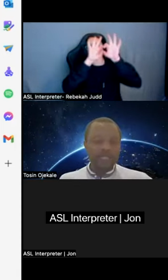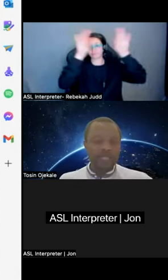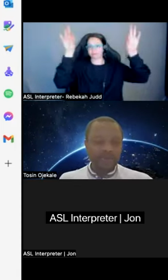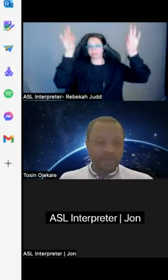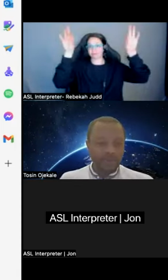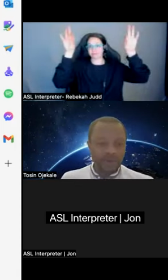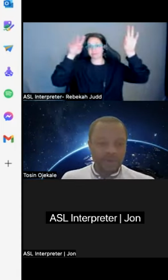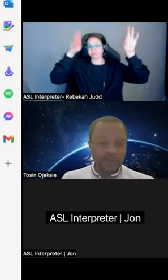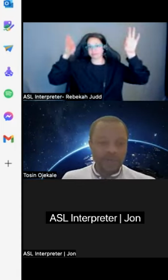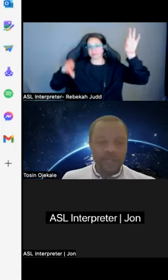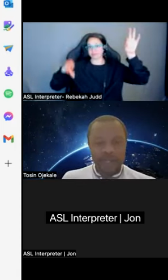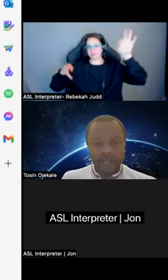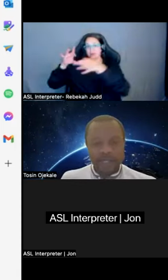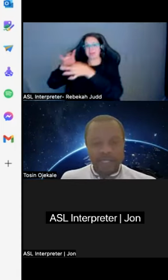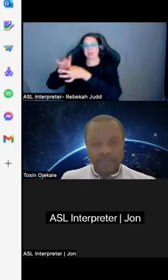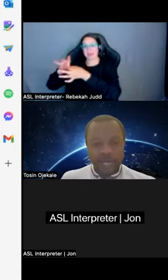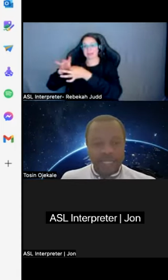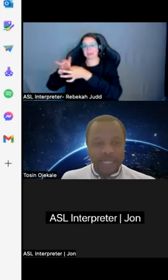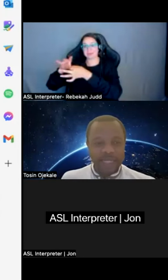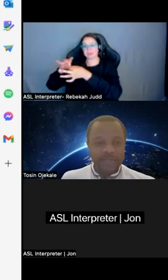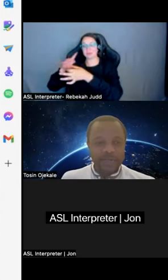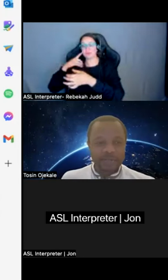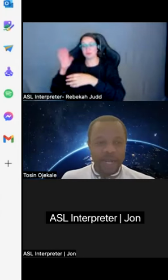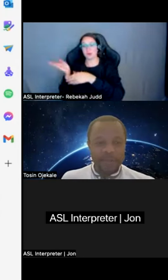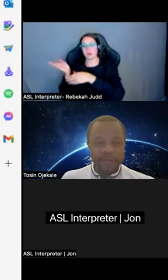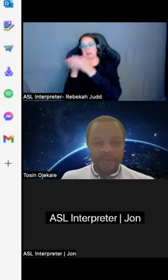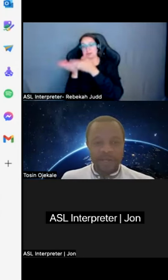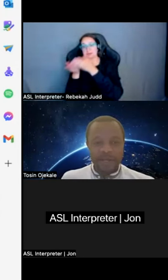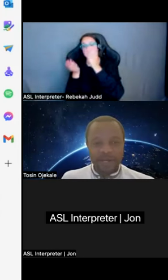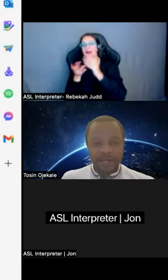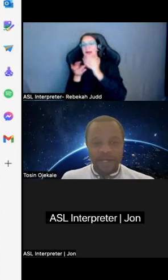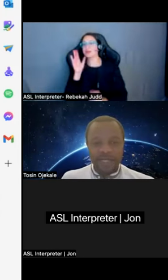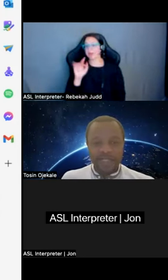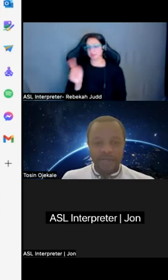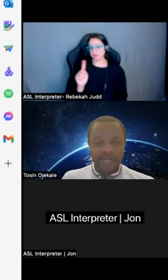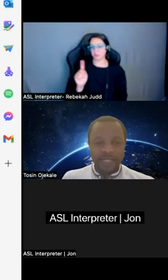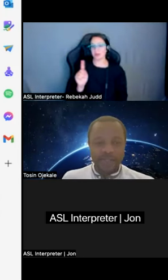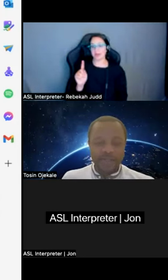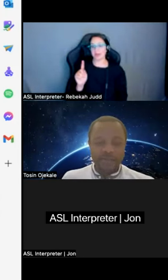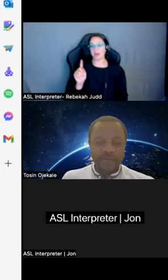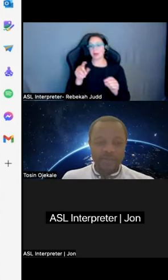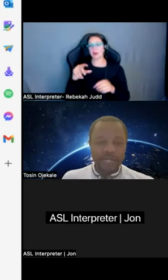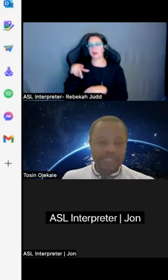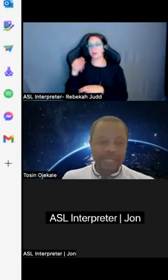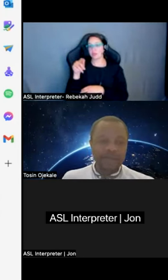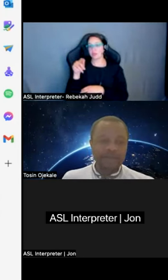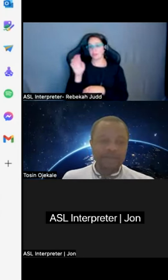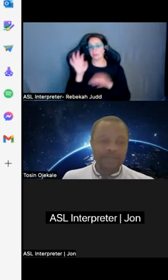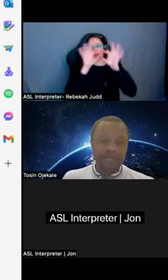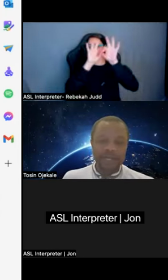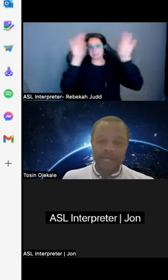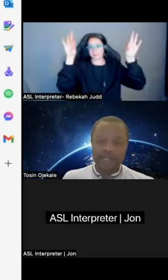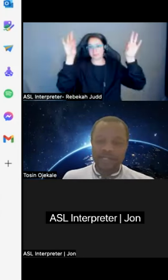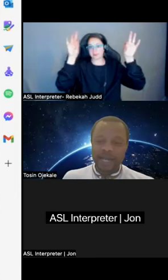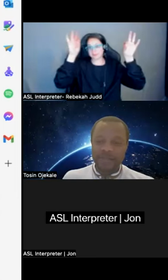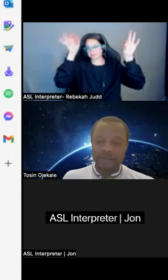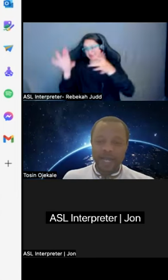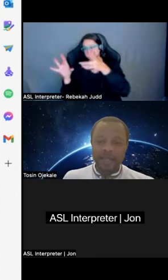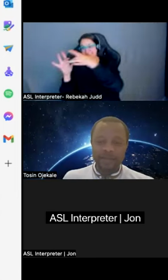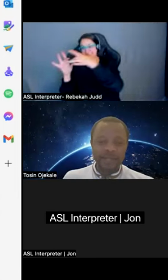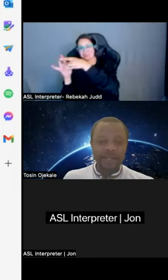So this is this is where the duct pipe get connected to get their own